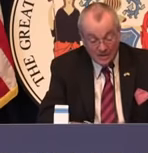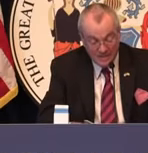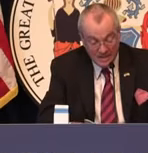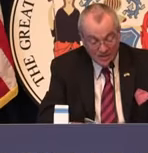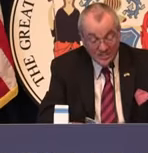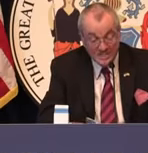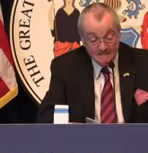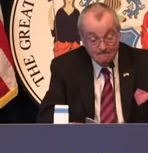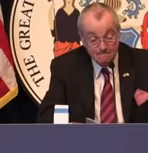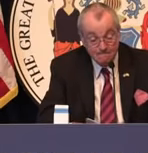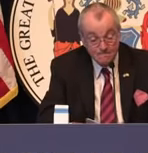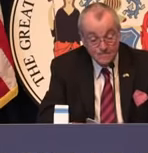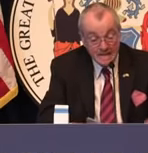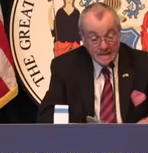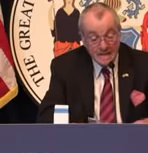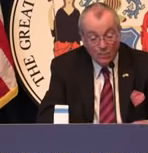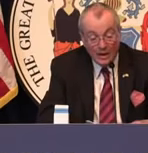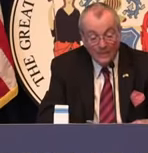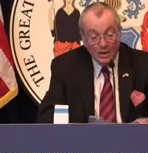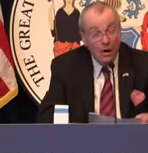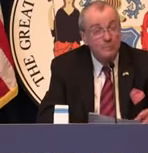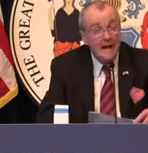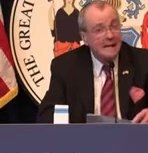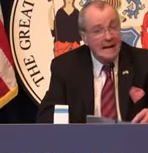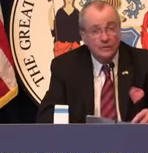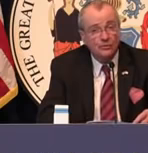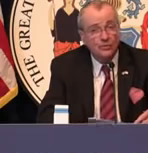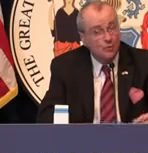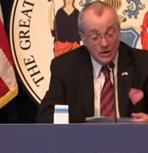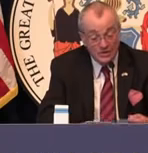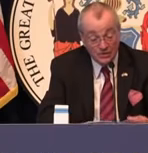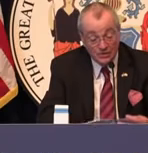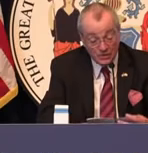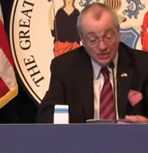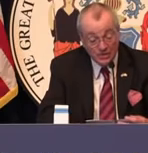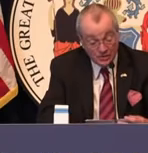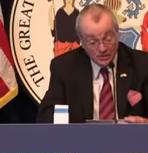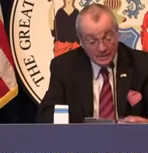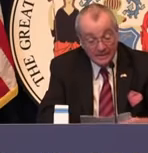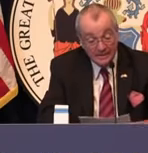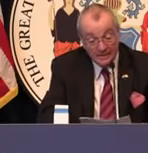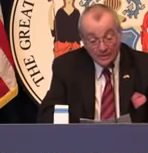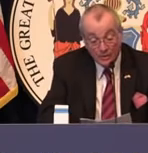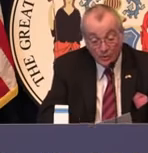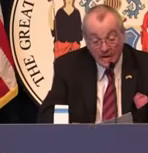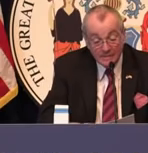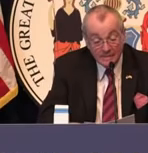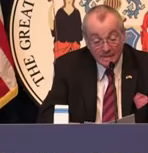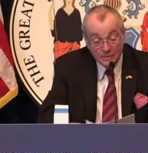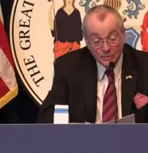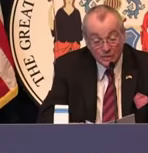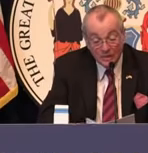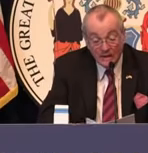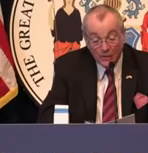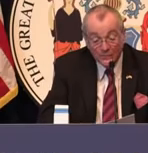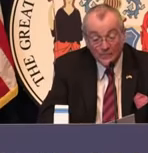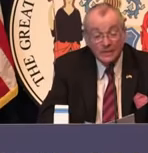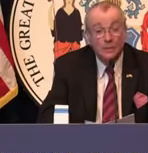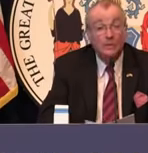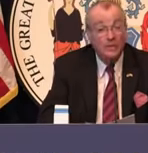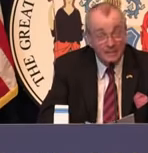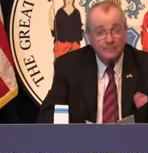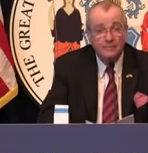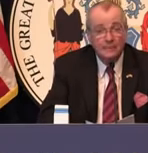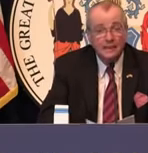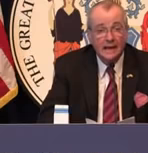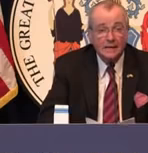these recommendations. And while there are bad actors across this industry, the recommendation will allow us to deal